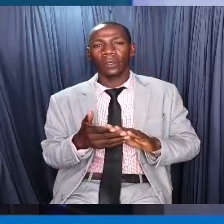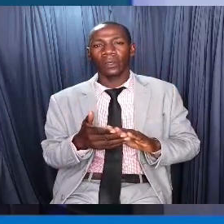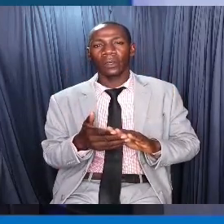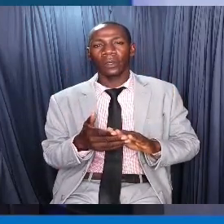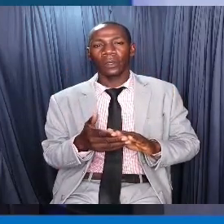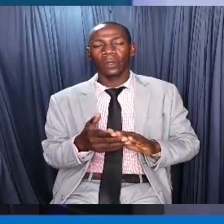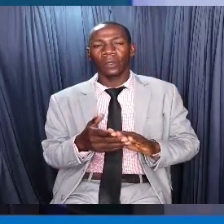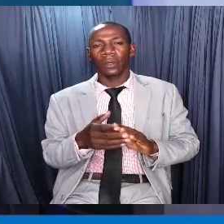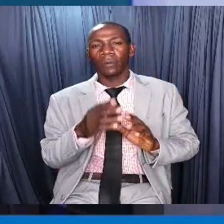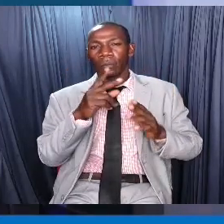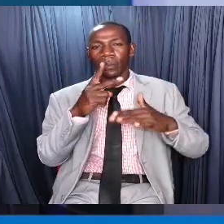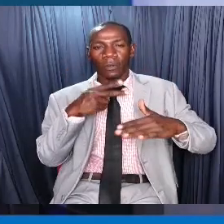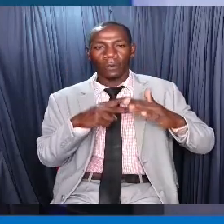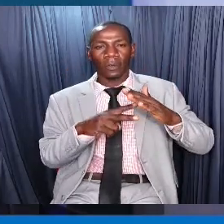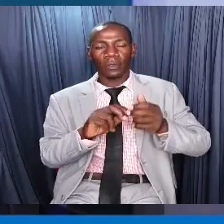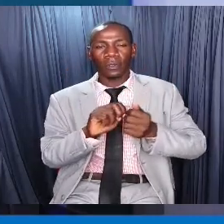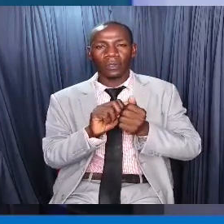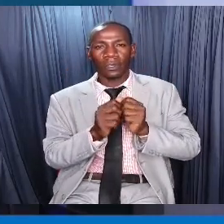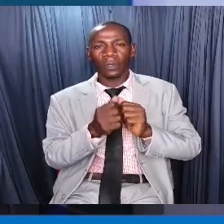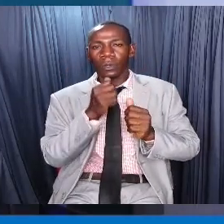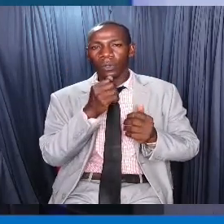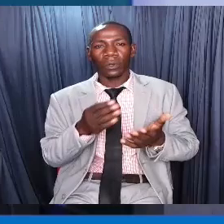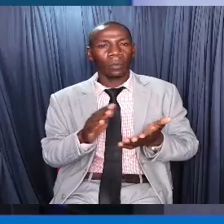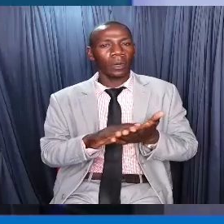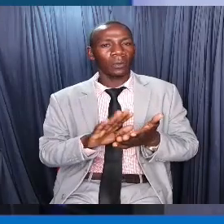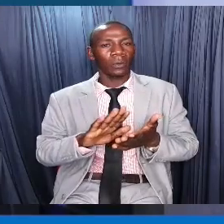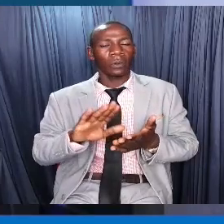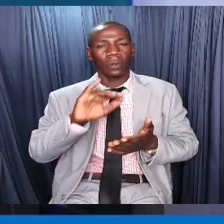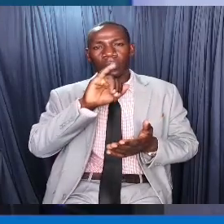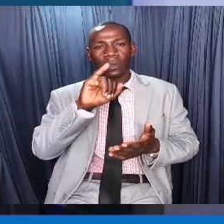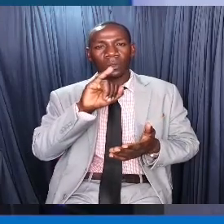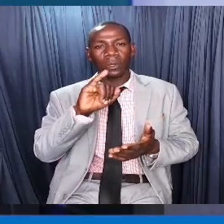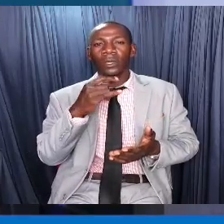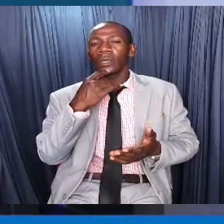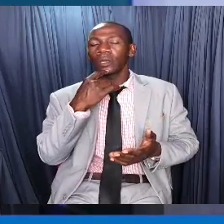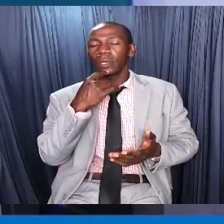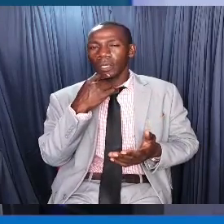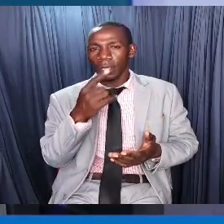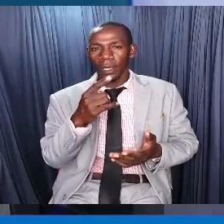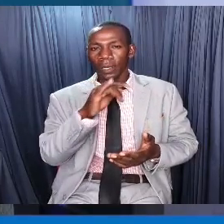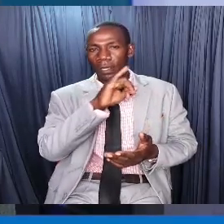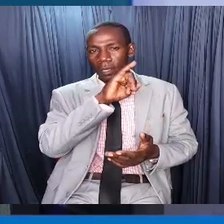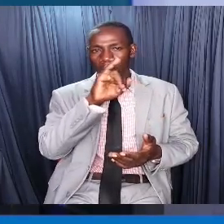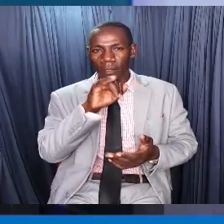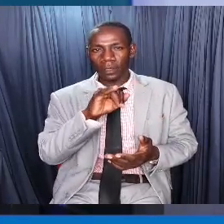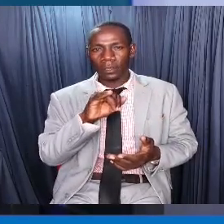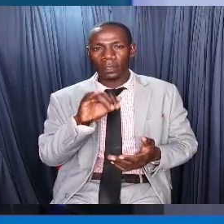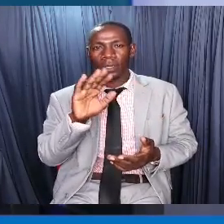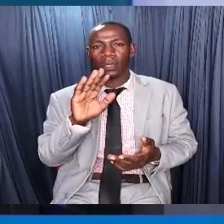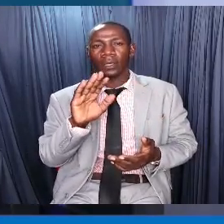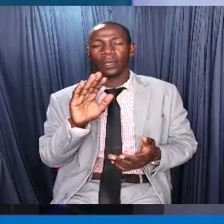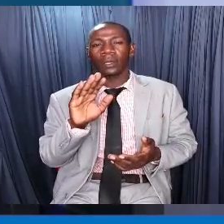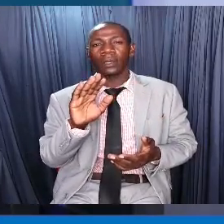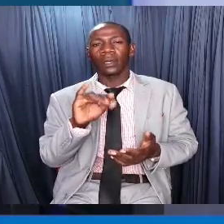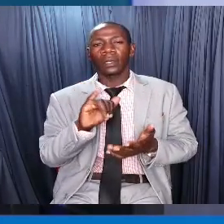huyo nabii akageuzwa. Till the prophet was turned again. Arudi tena huko. To go back to Ezekiah. Akaambiwa aende akamwambie Ezekiah. He was told you go and tell Ezekiah.